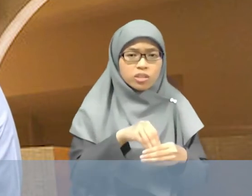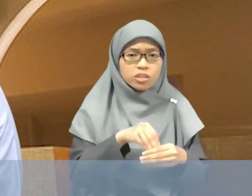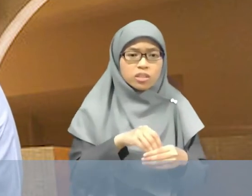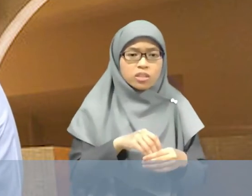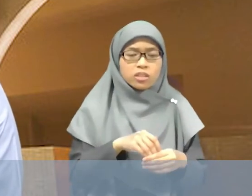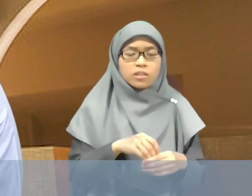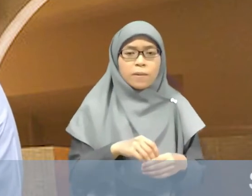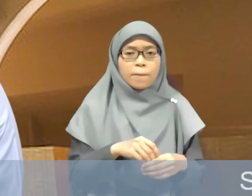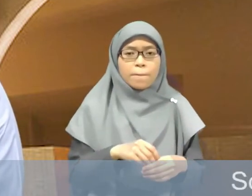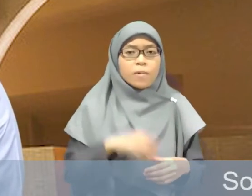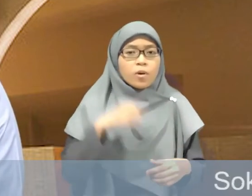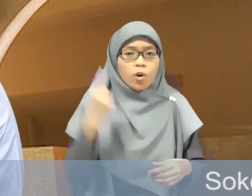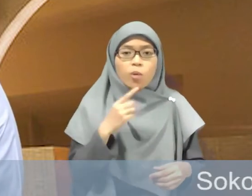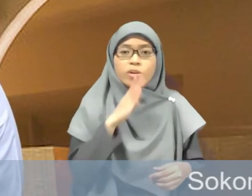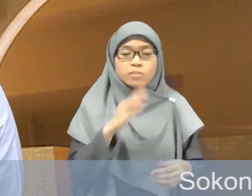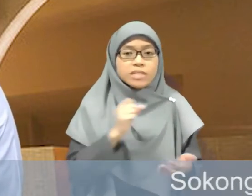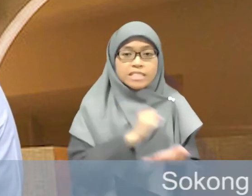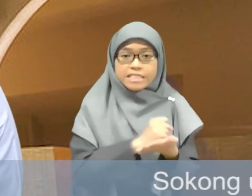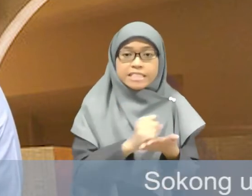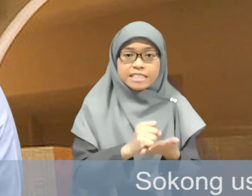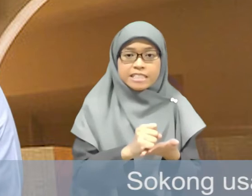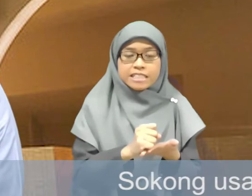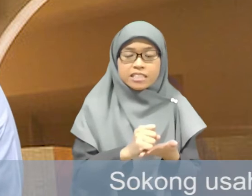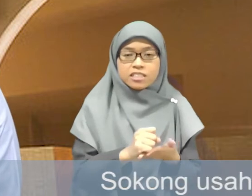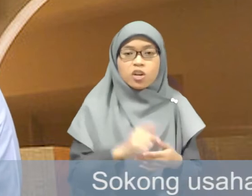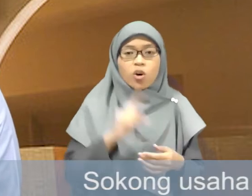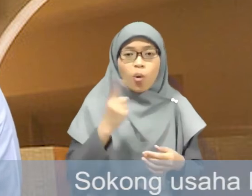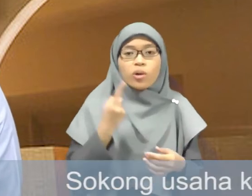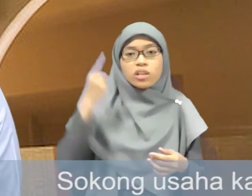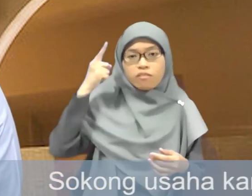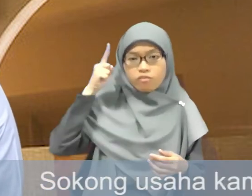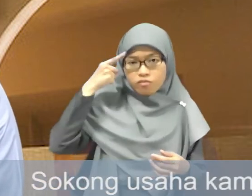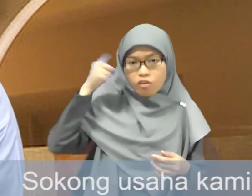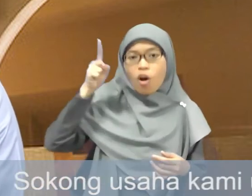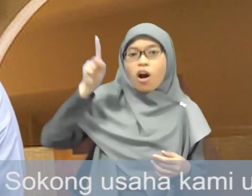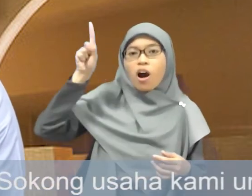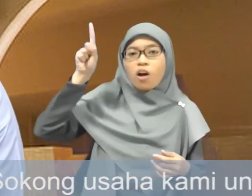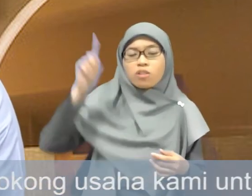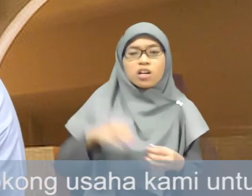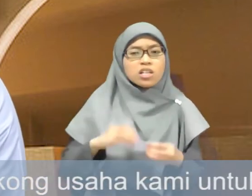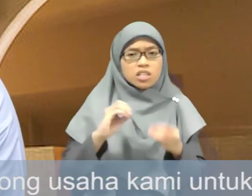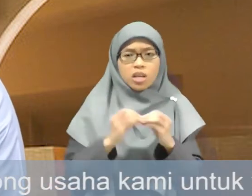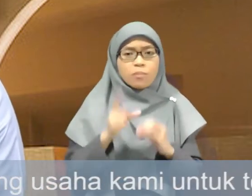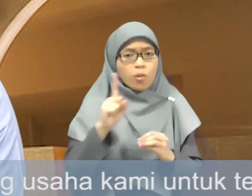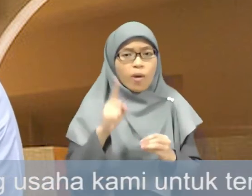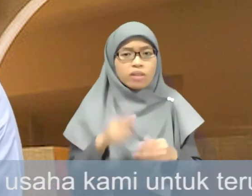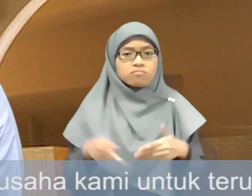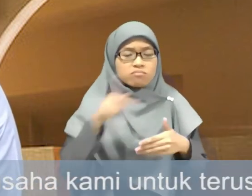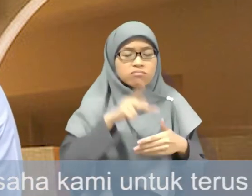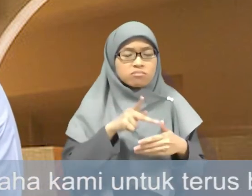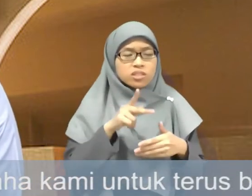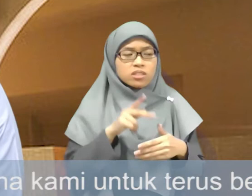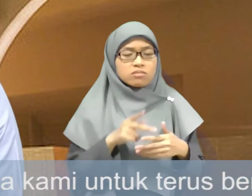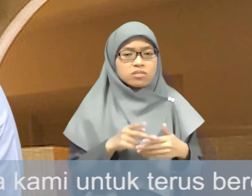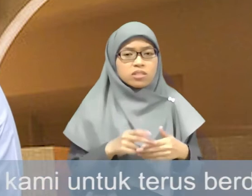our actions. There are also various ways in attaining sincerity. Do righteous deeds. The more good deeds that we